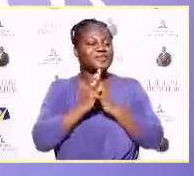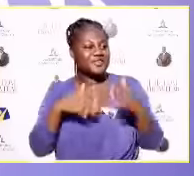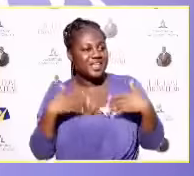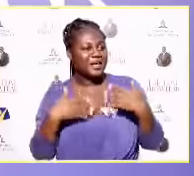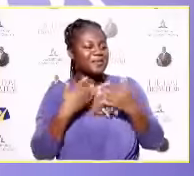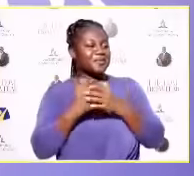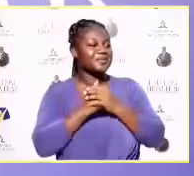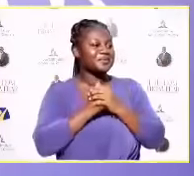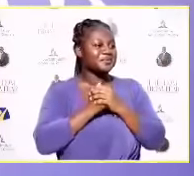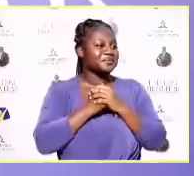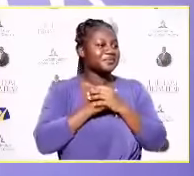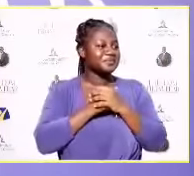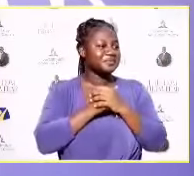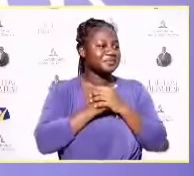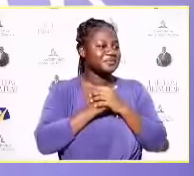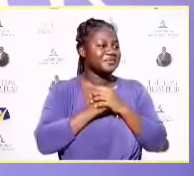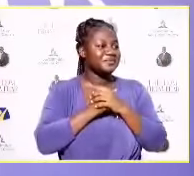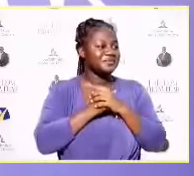enthusiasm.